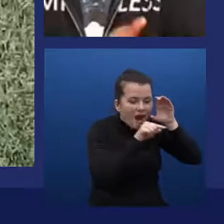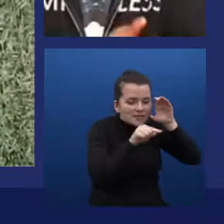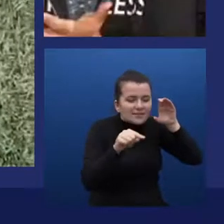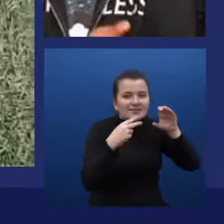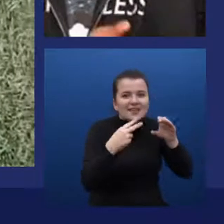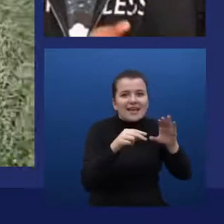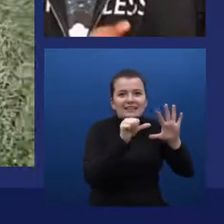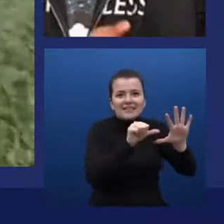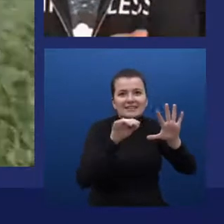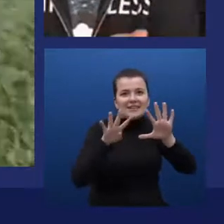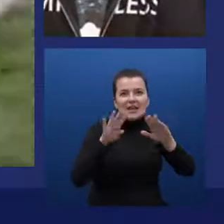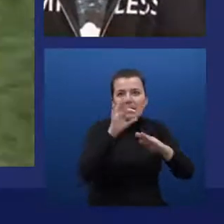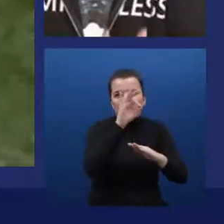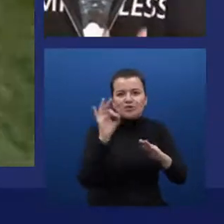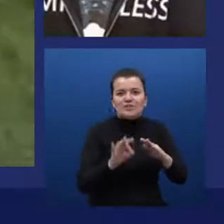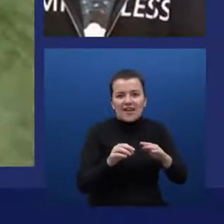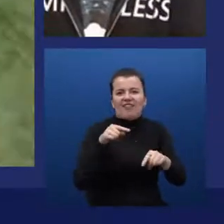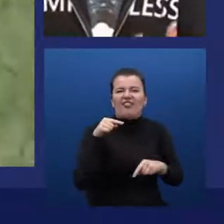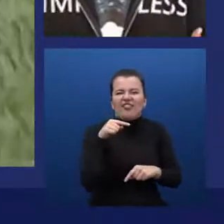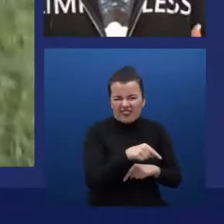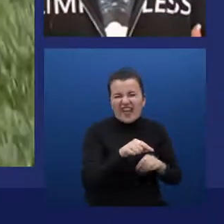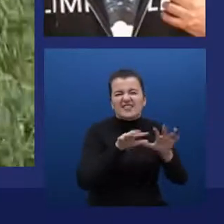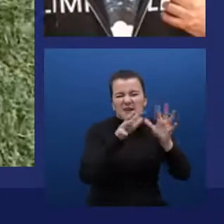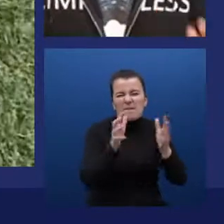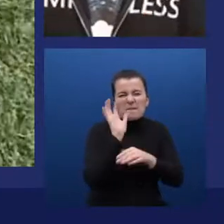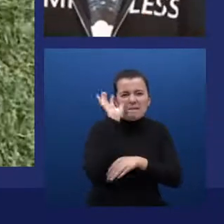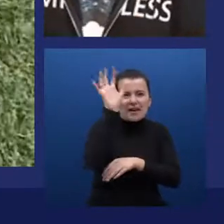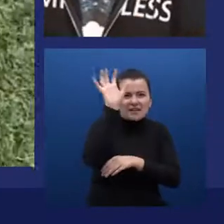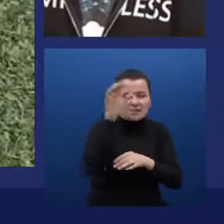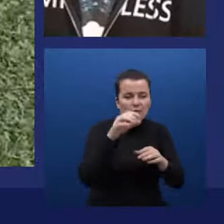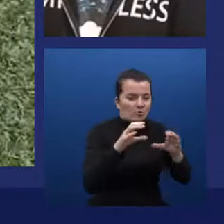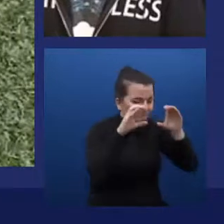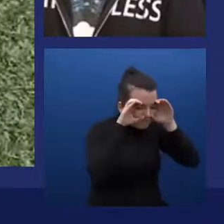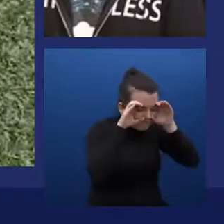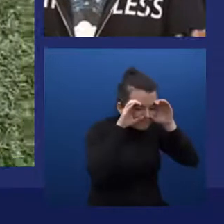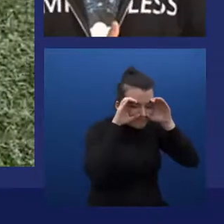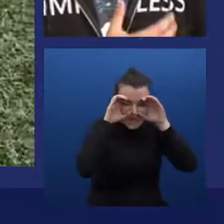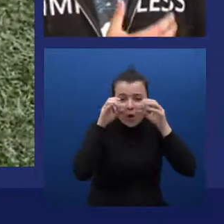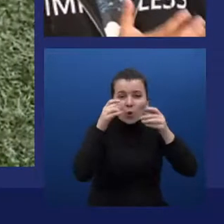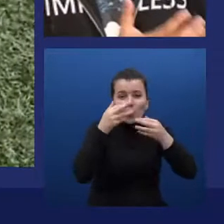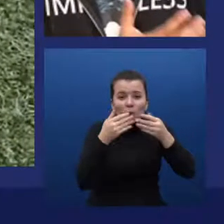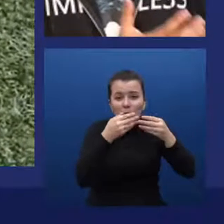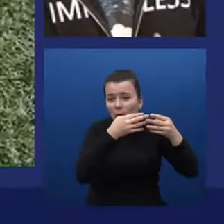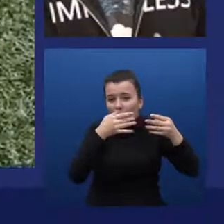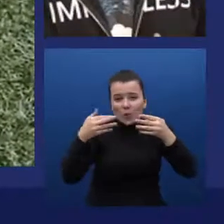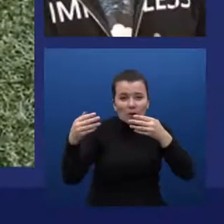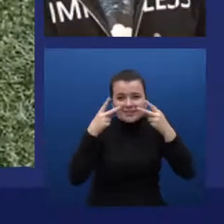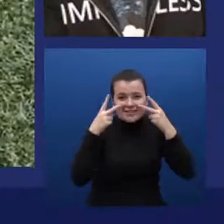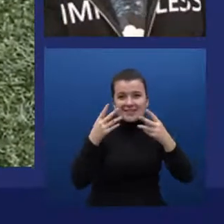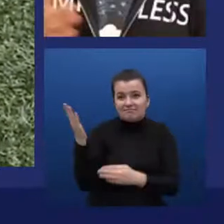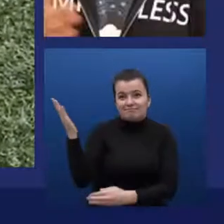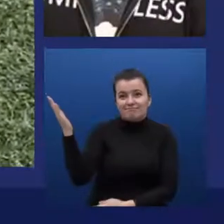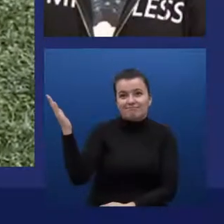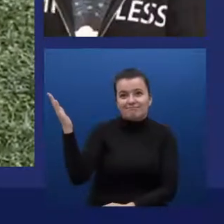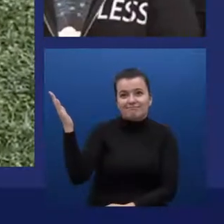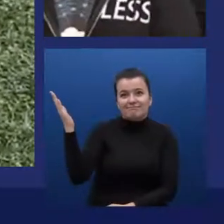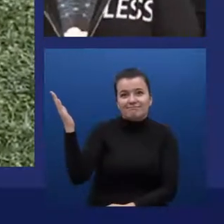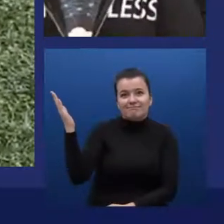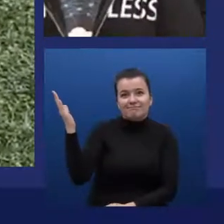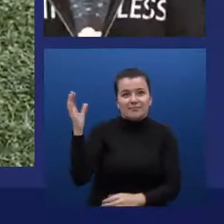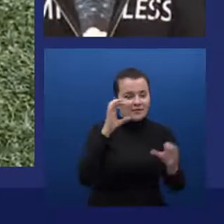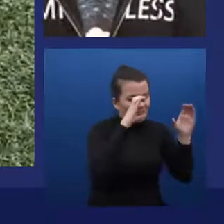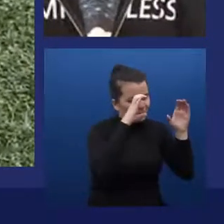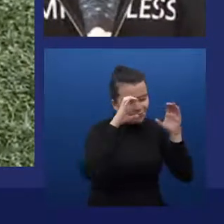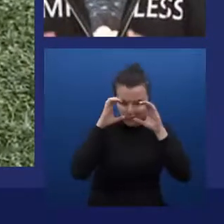accuracy, right? So the recall in this, it's a lot lower. So I would say, you know what, it didn't do a good job at that. This one, it knows it's a soccer ball